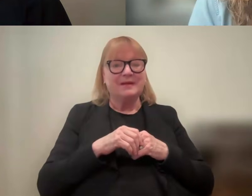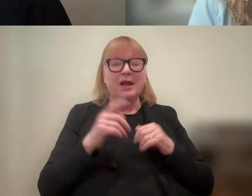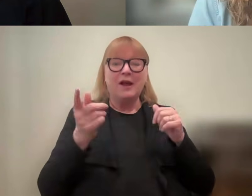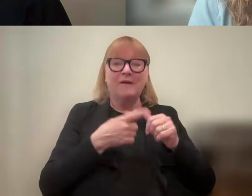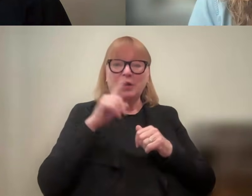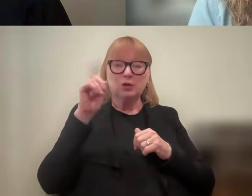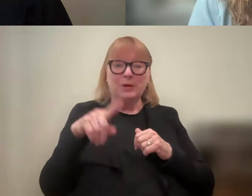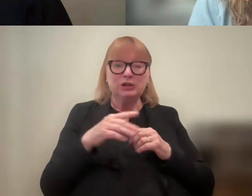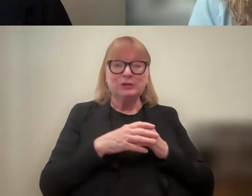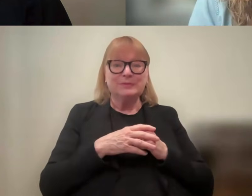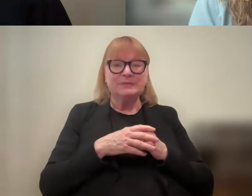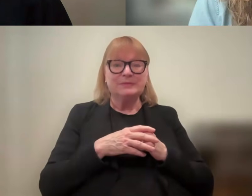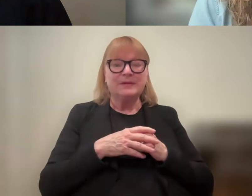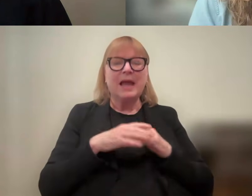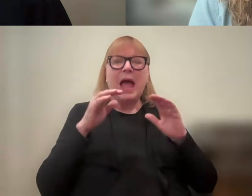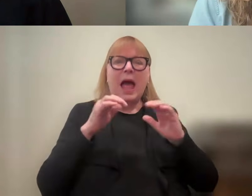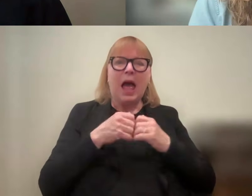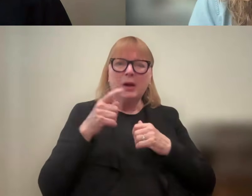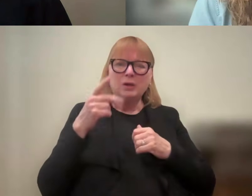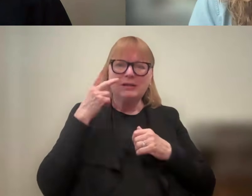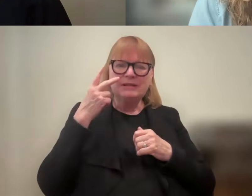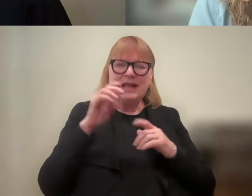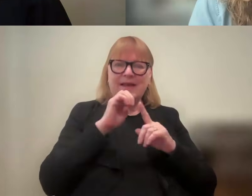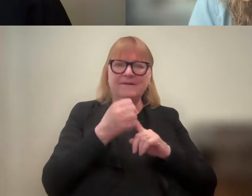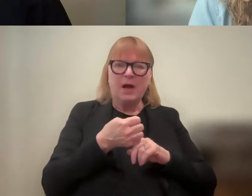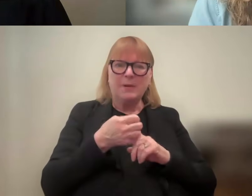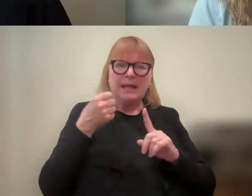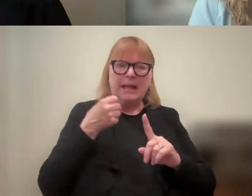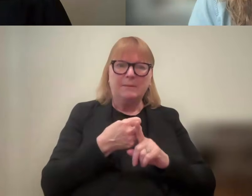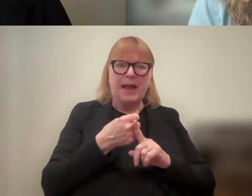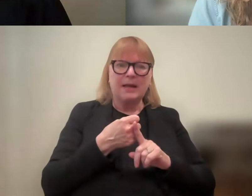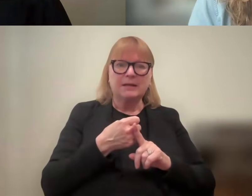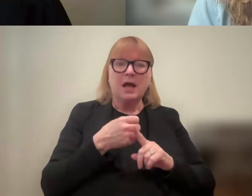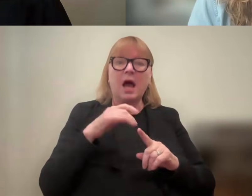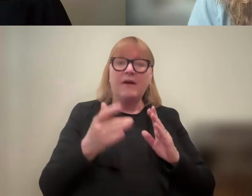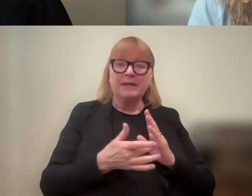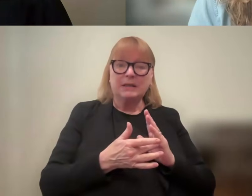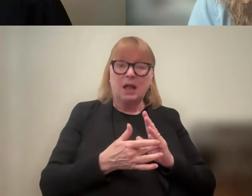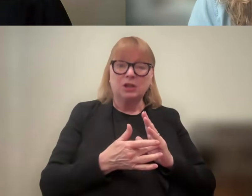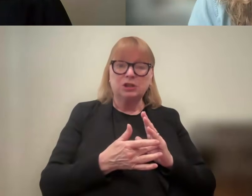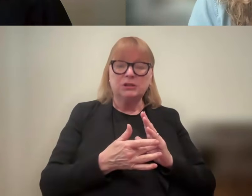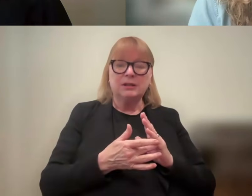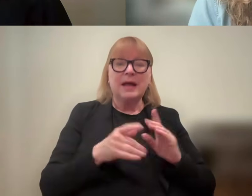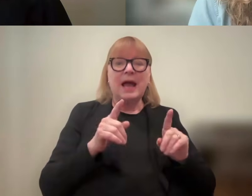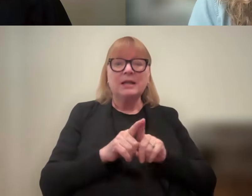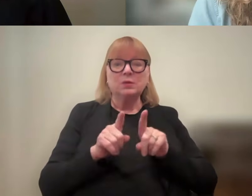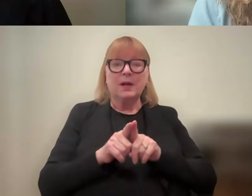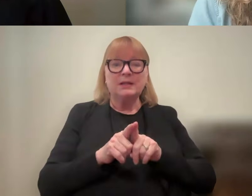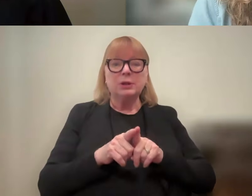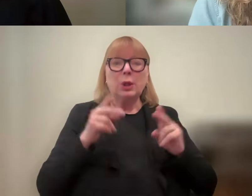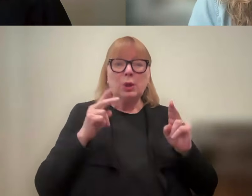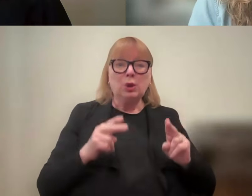first question is, how do you see the environmental impact of the technology as well as